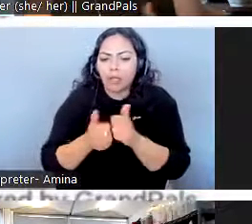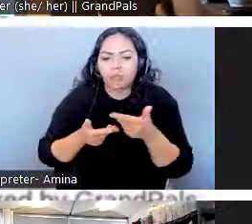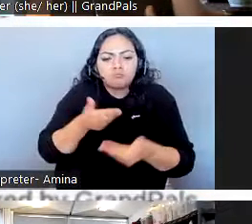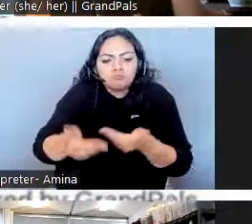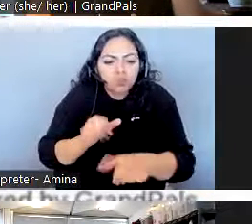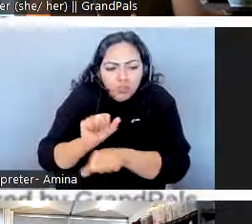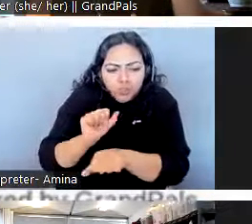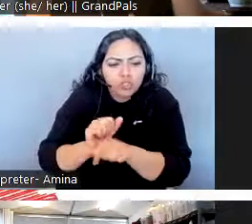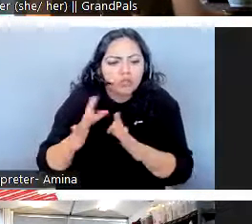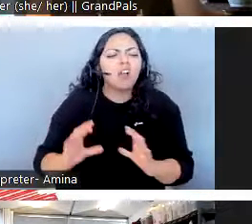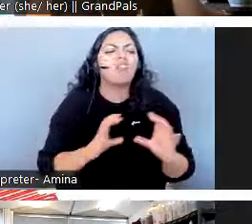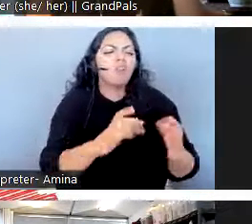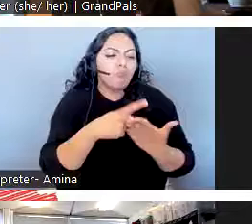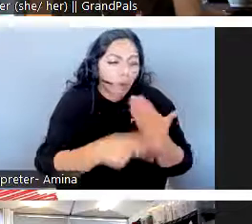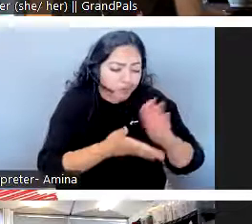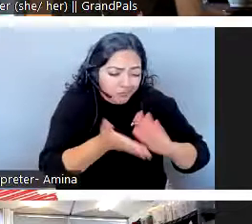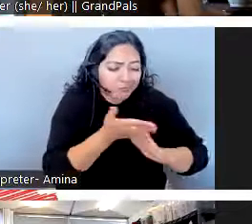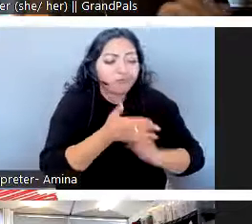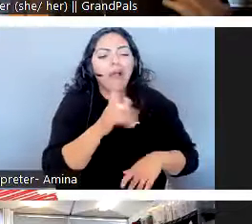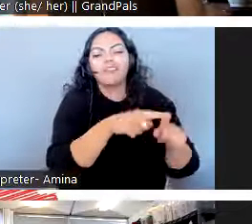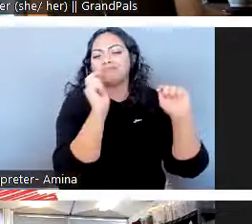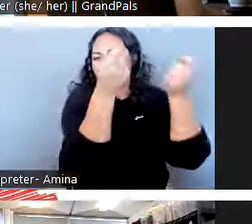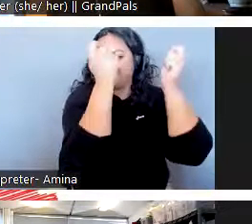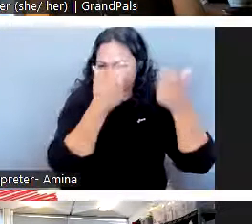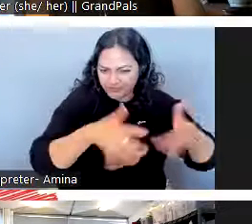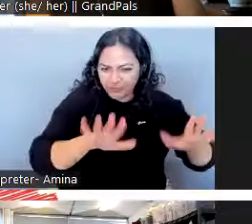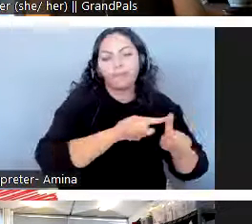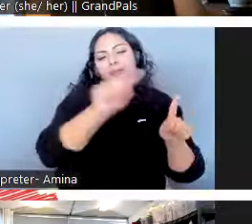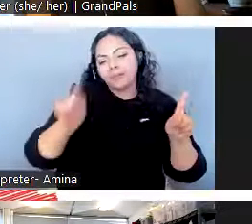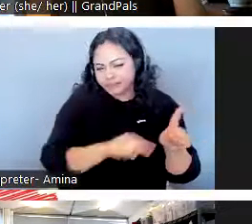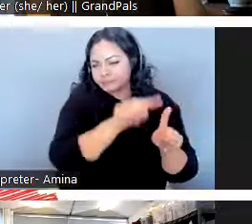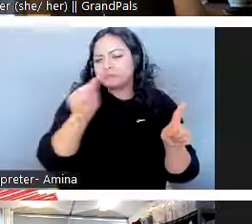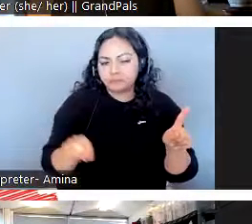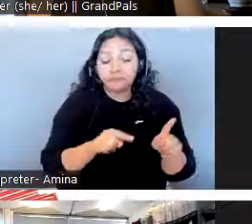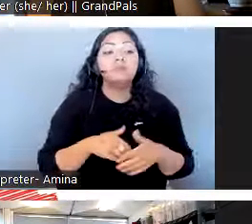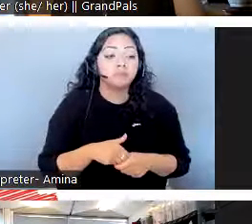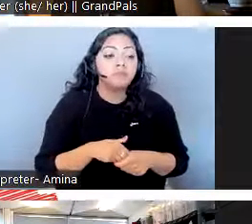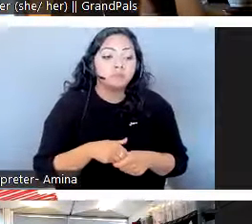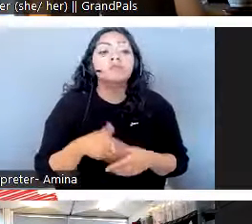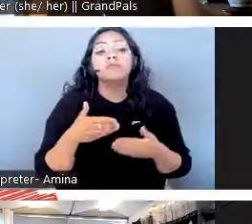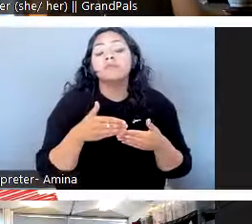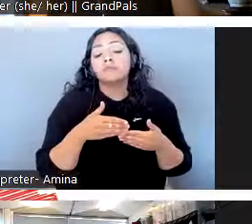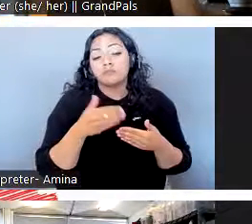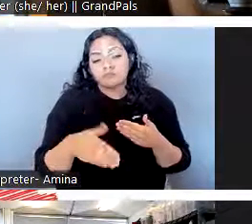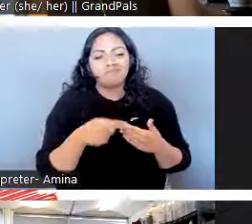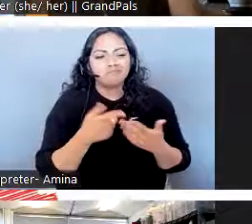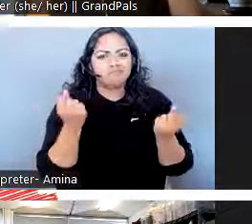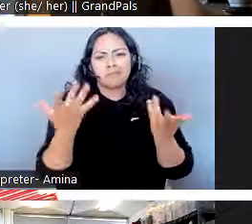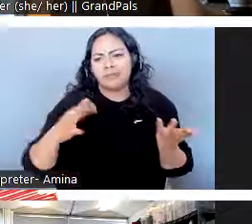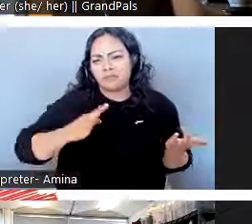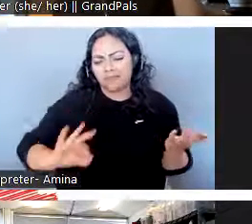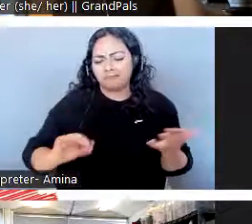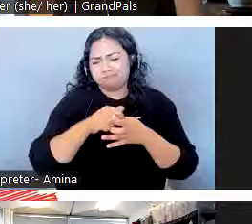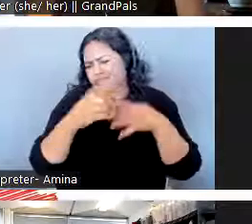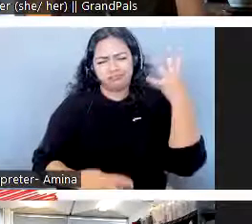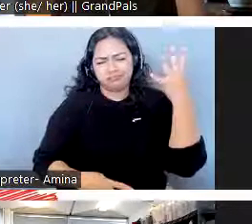if you go to the next slide there, very briefly there, as you can imagine, there are loads of benefits that come